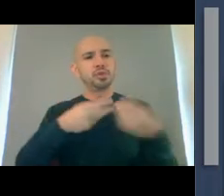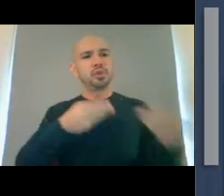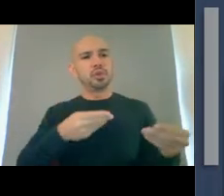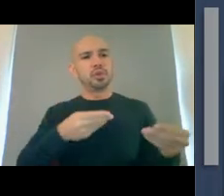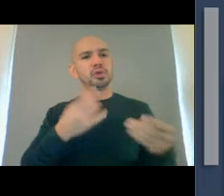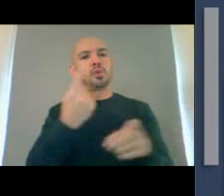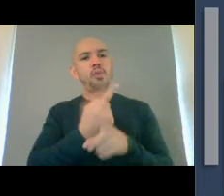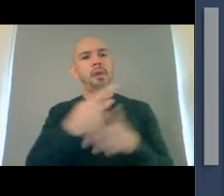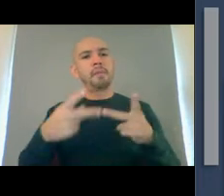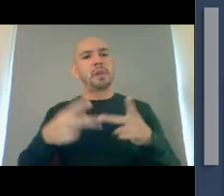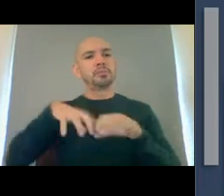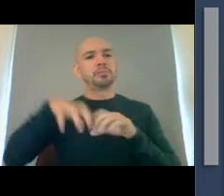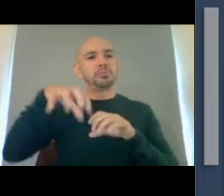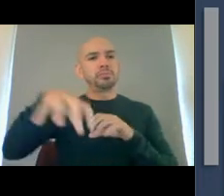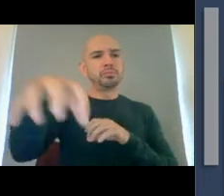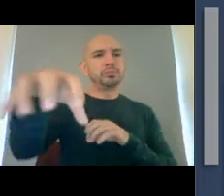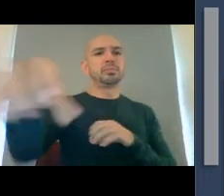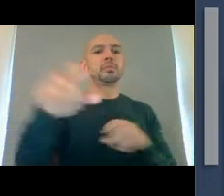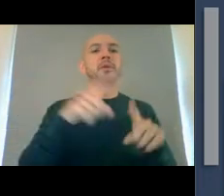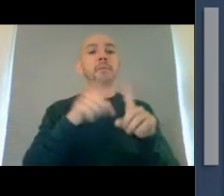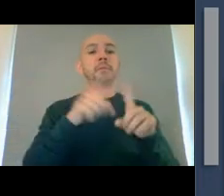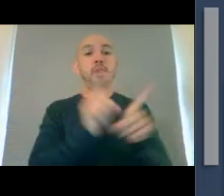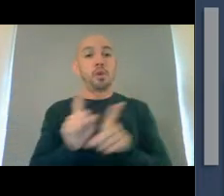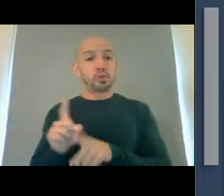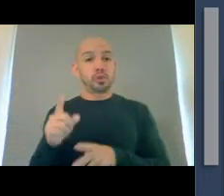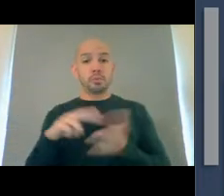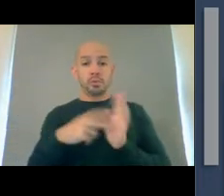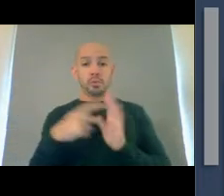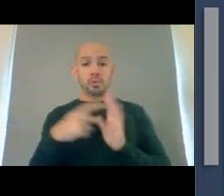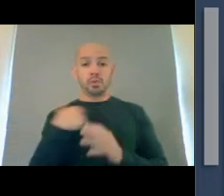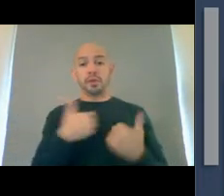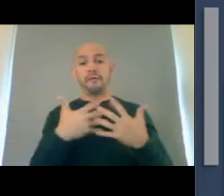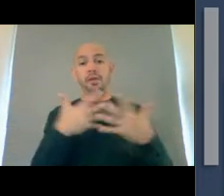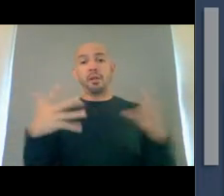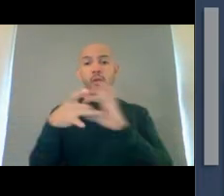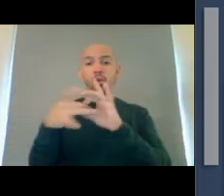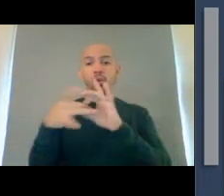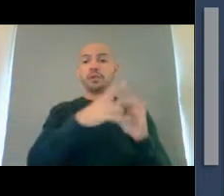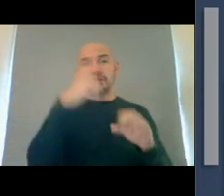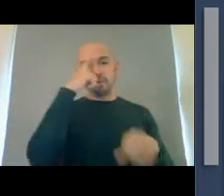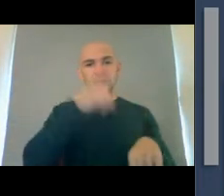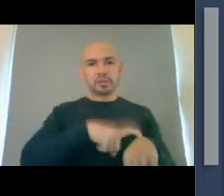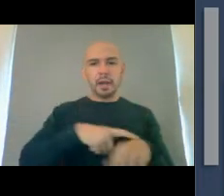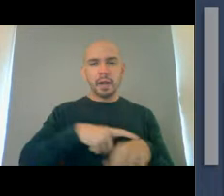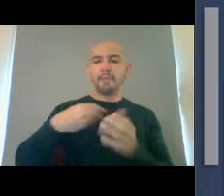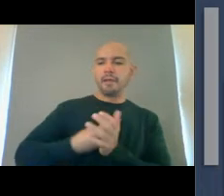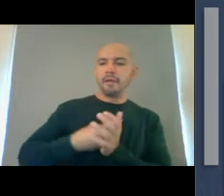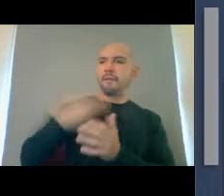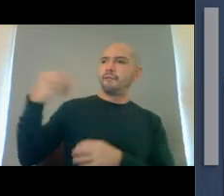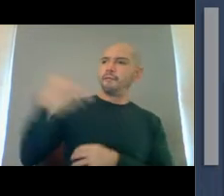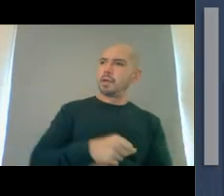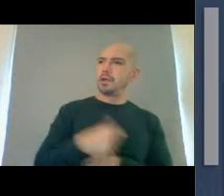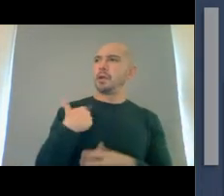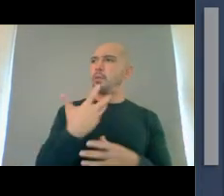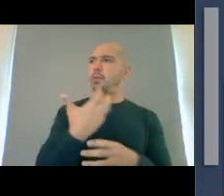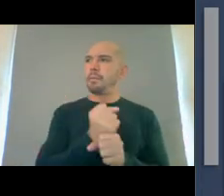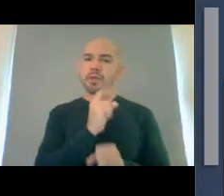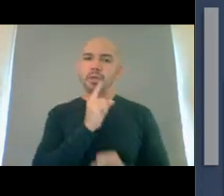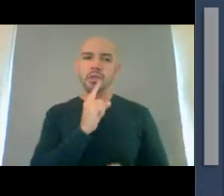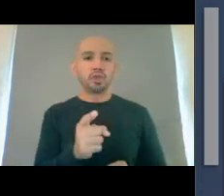means that we've got a lot of coordination on the timing for funding and i just want to make sure that there's